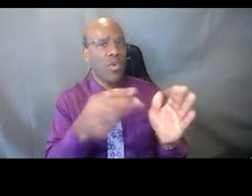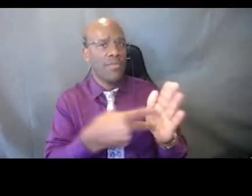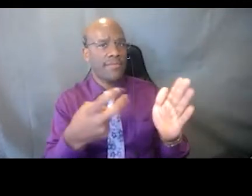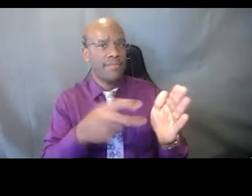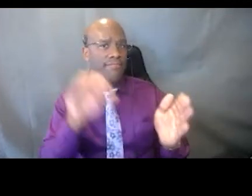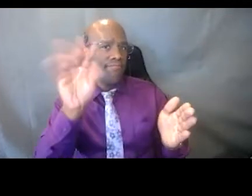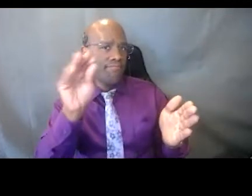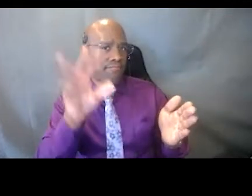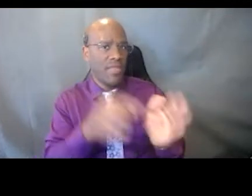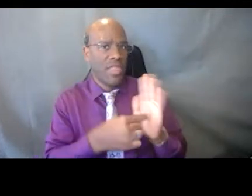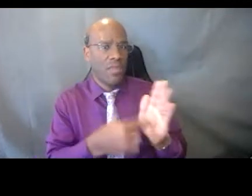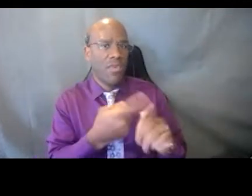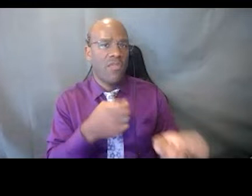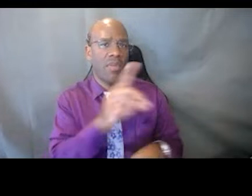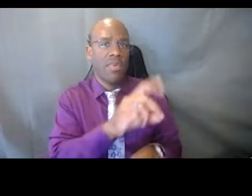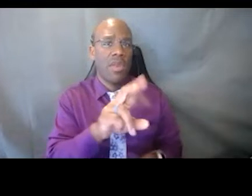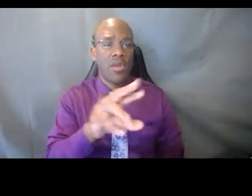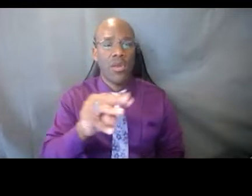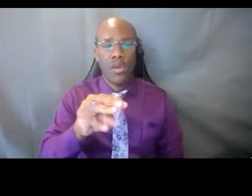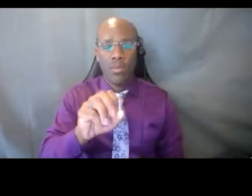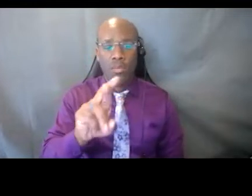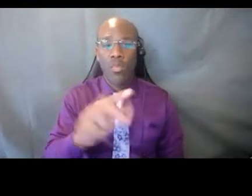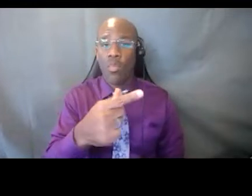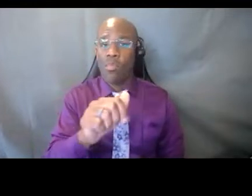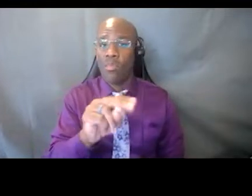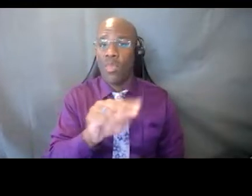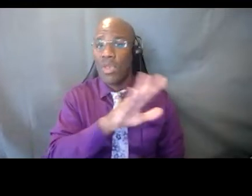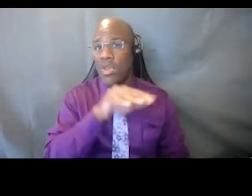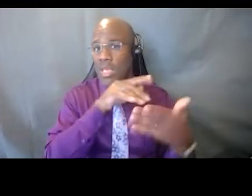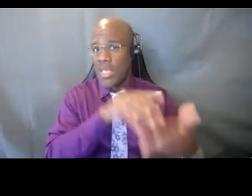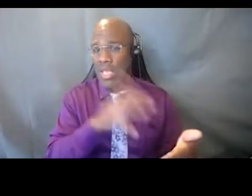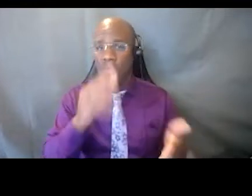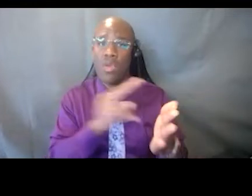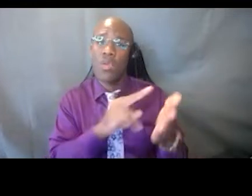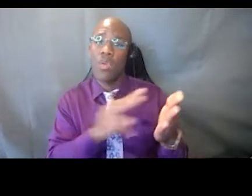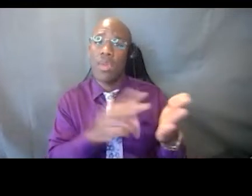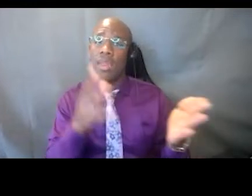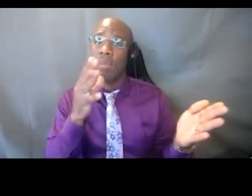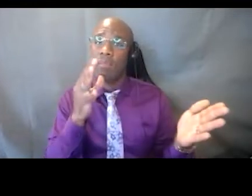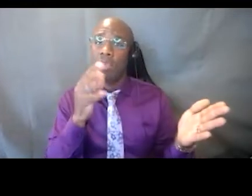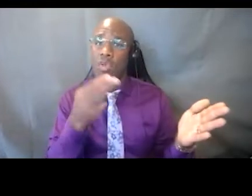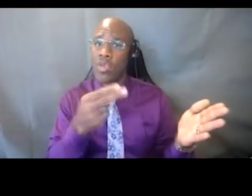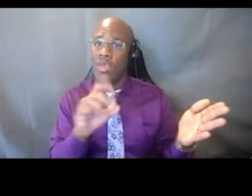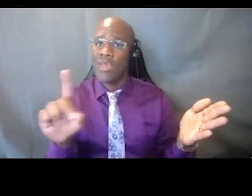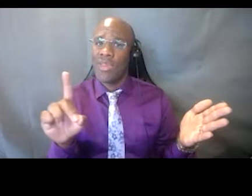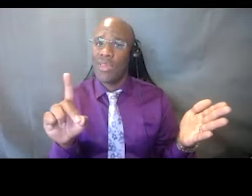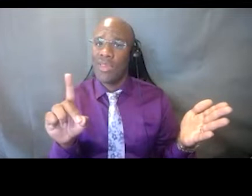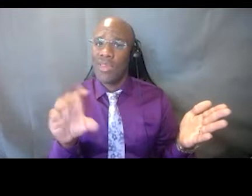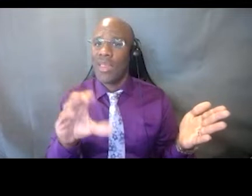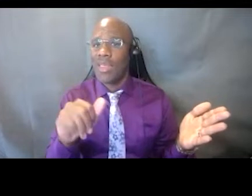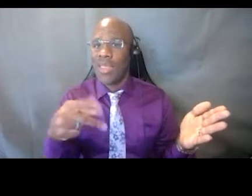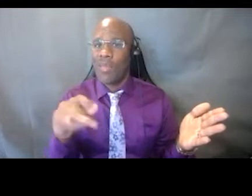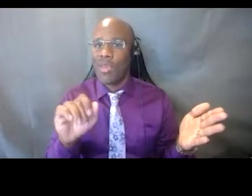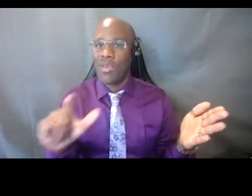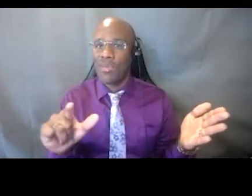Dr. Morgan's study. And so I'm going to read the example of motherhood capital that she has listed in her study. And